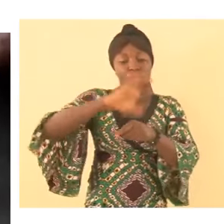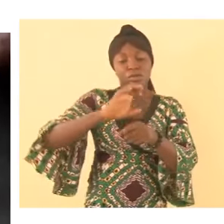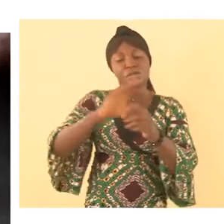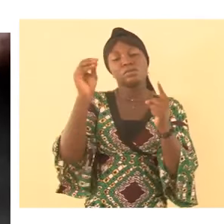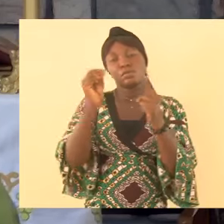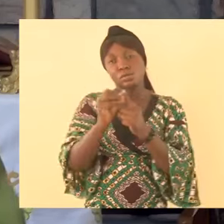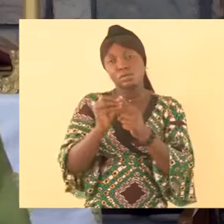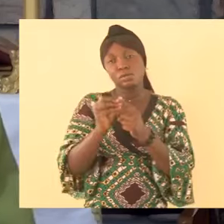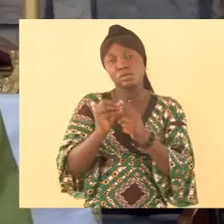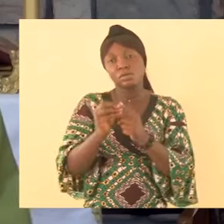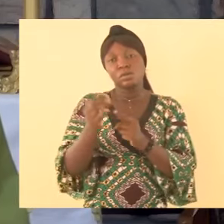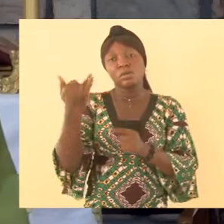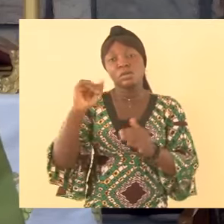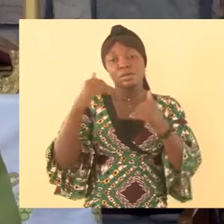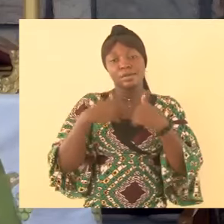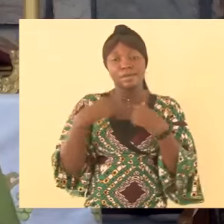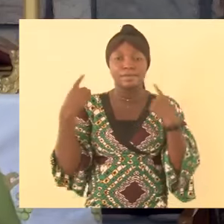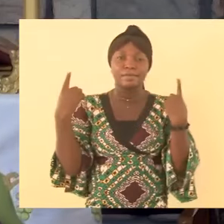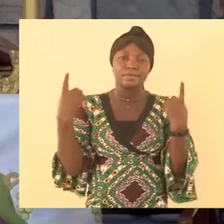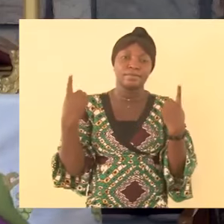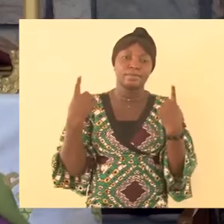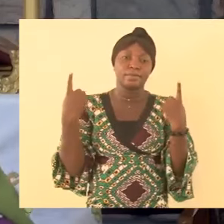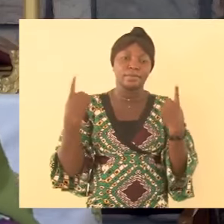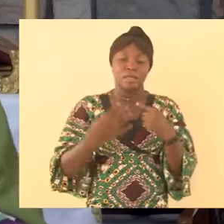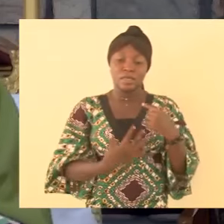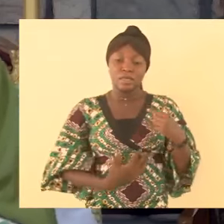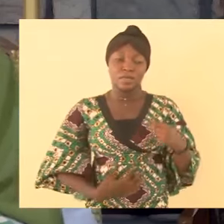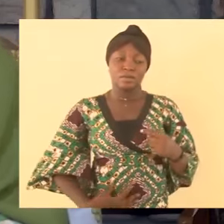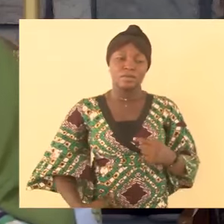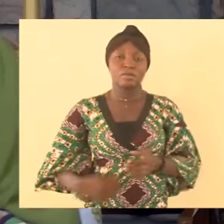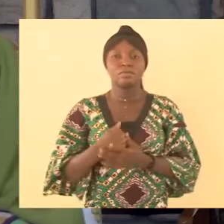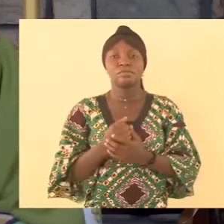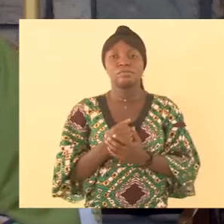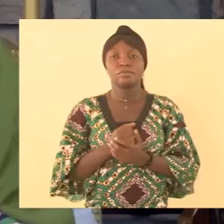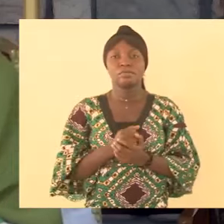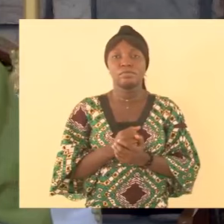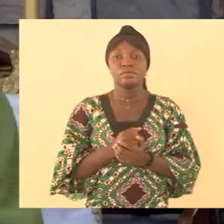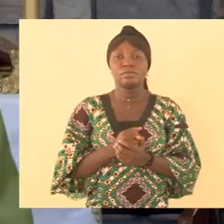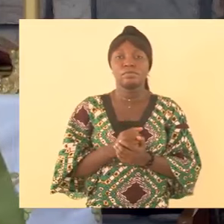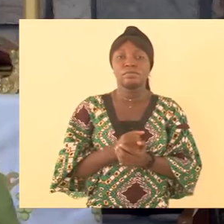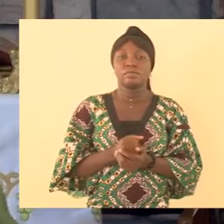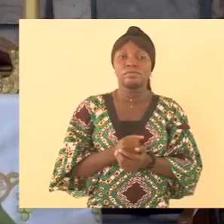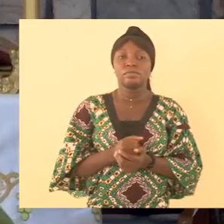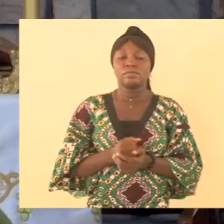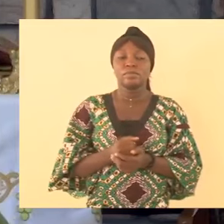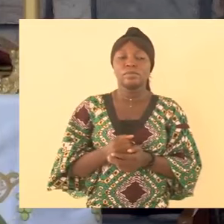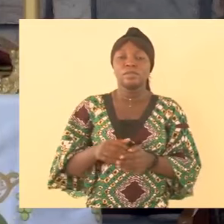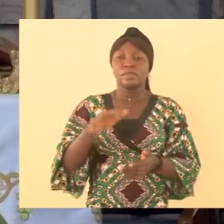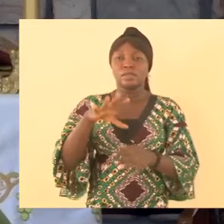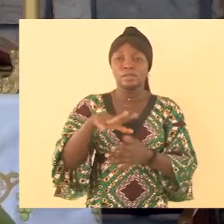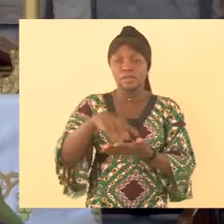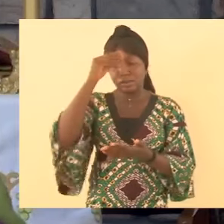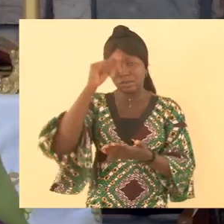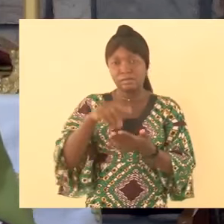too. They have seen, you know, it's like the hunter has learned to shoot without missing. The bird has learned to fly